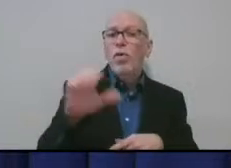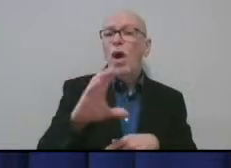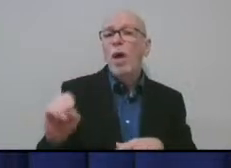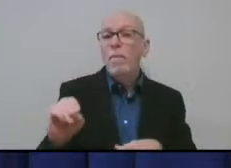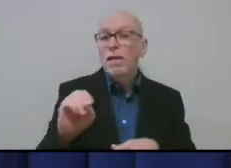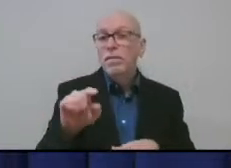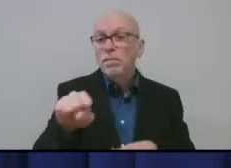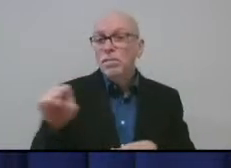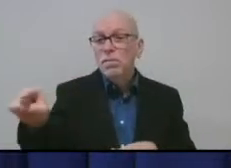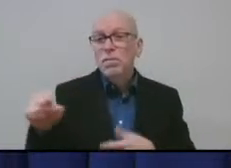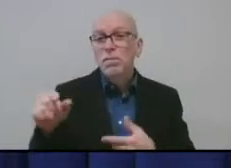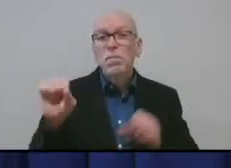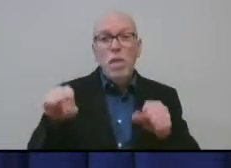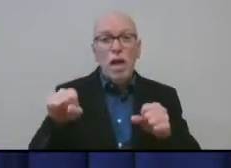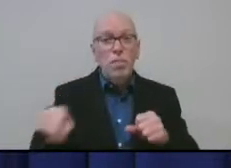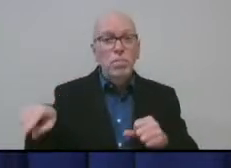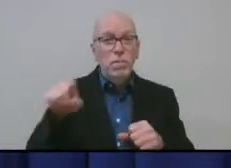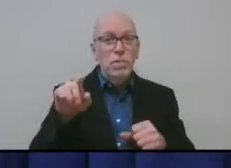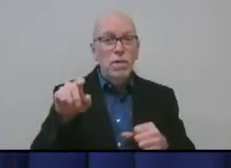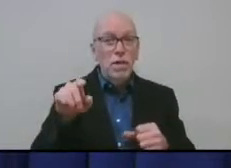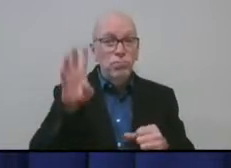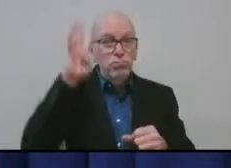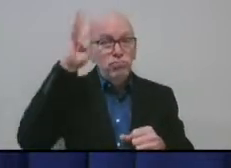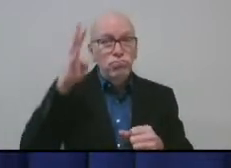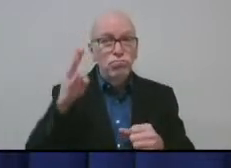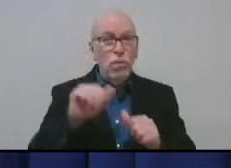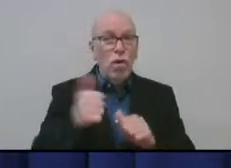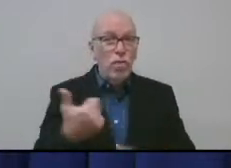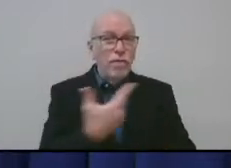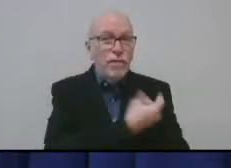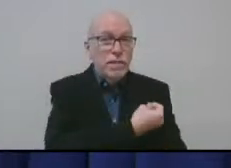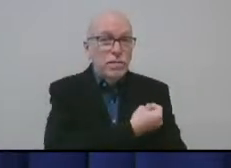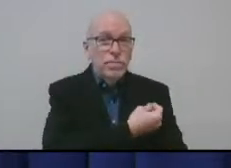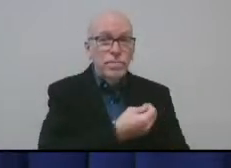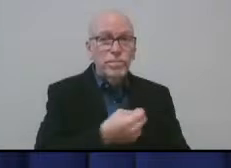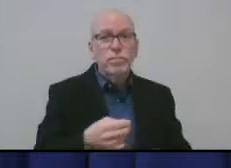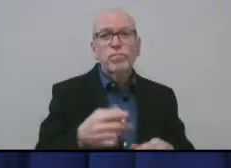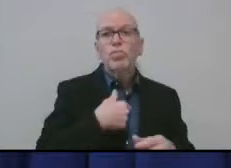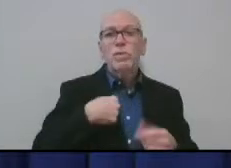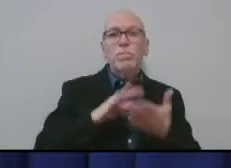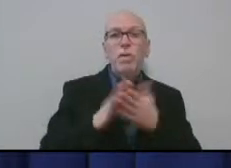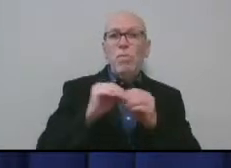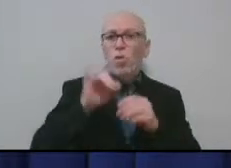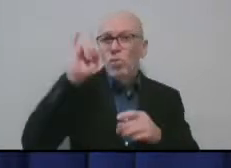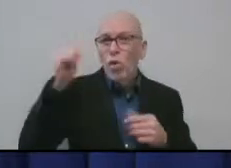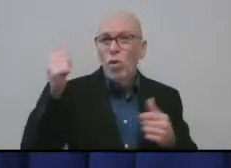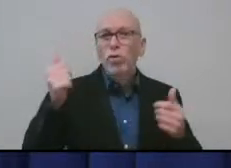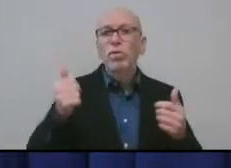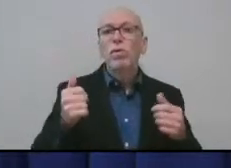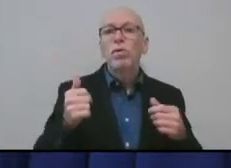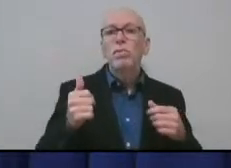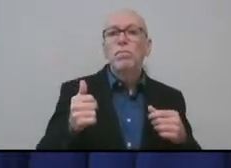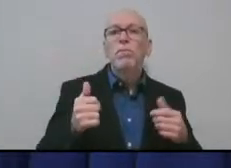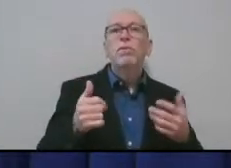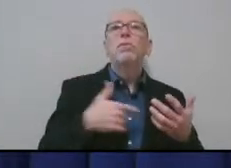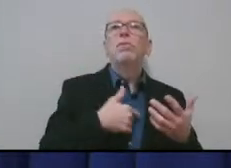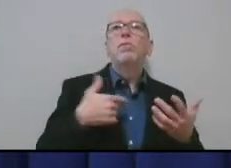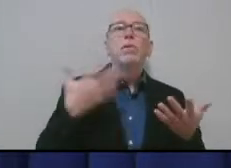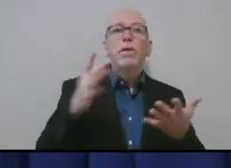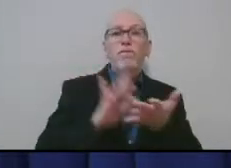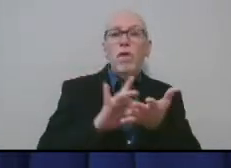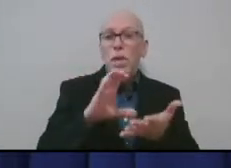maybe they'll come online too. So as we all get smarter, as the days go by and the pharmaceutical